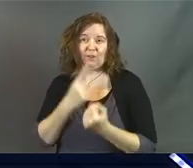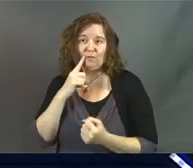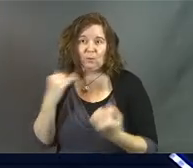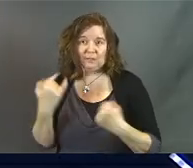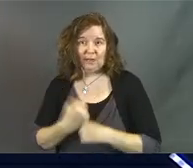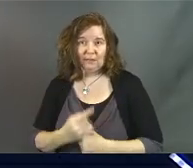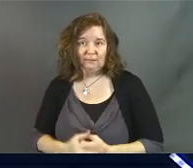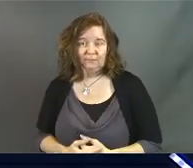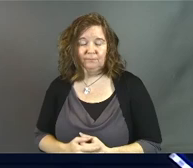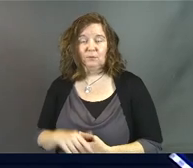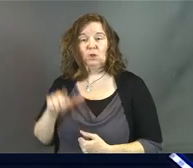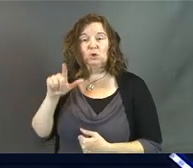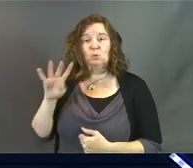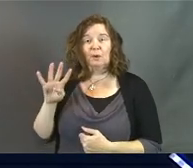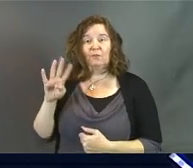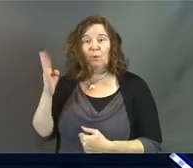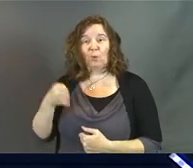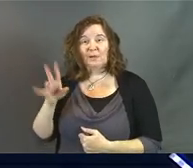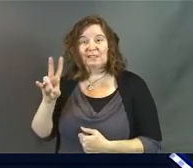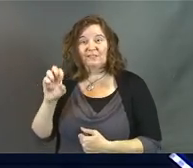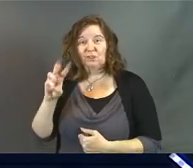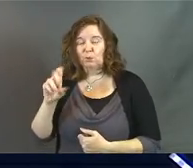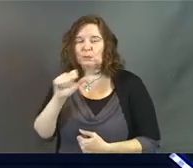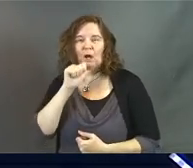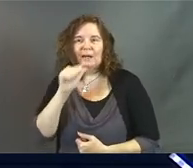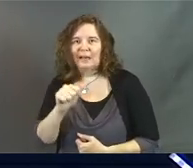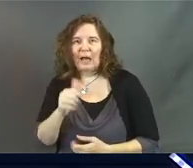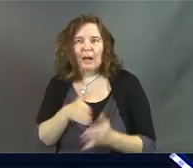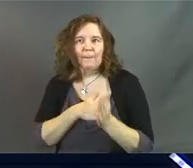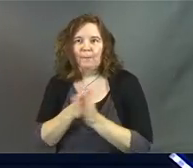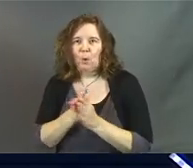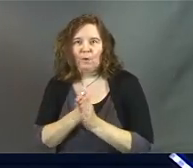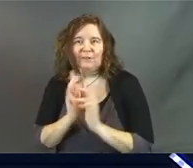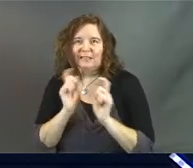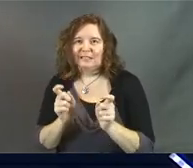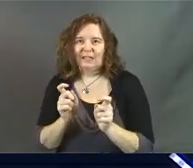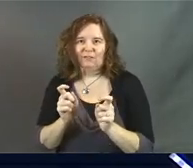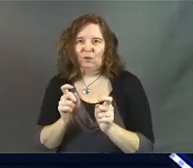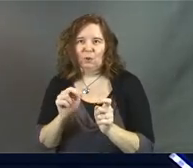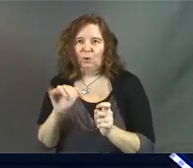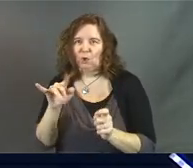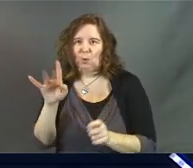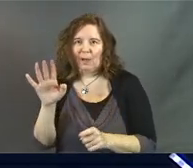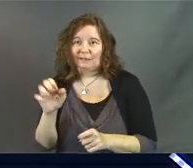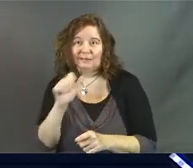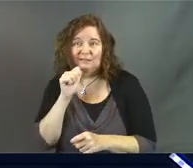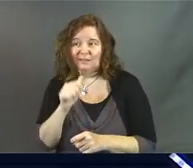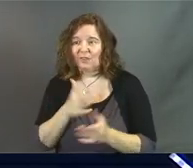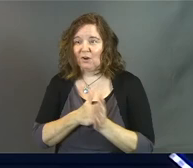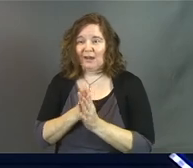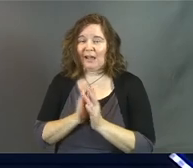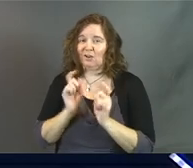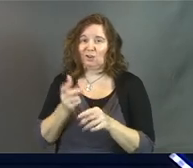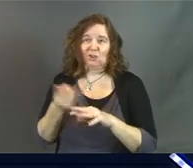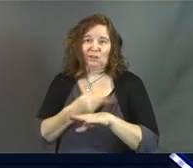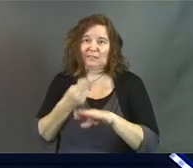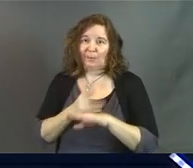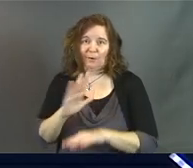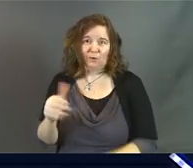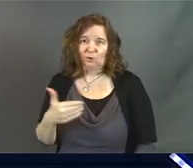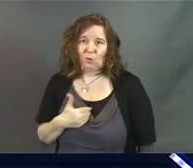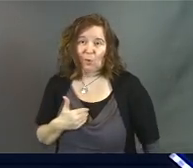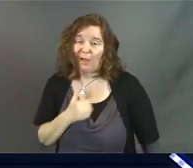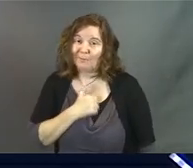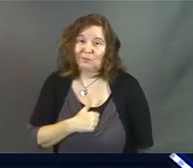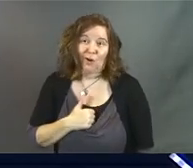here. 24/7 news, they are not motivated to give you nuance. They are not good shepherds of your